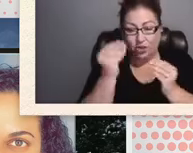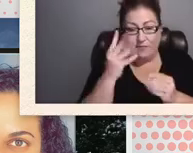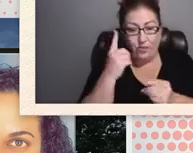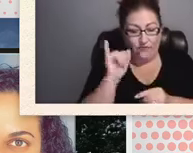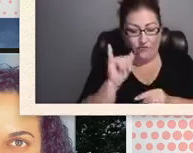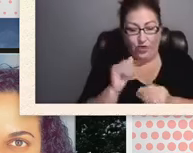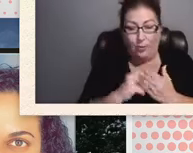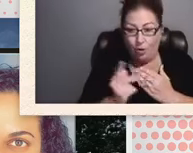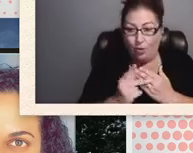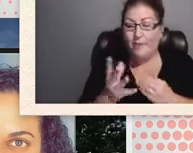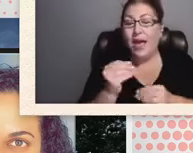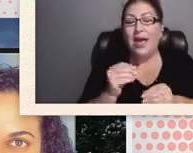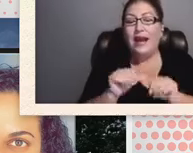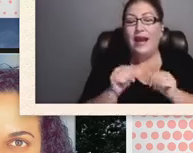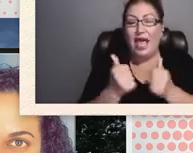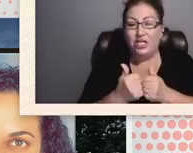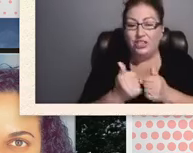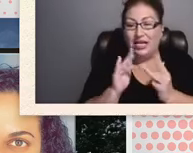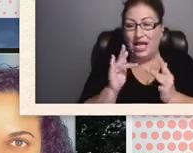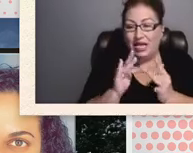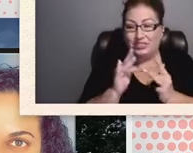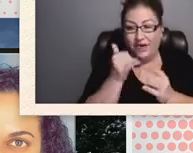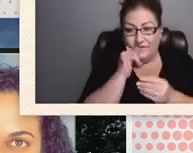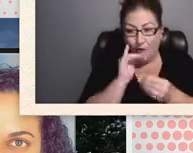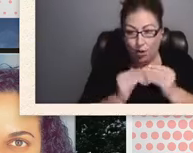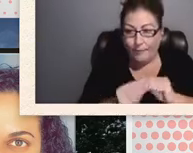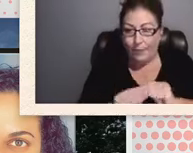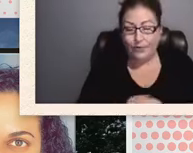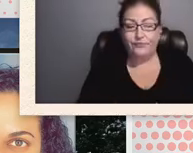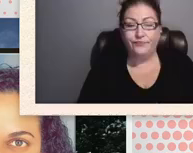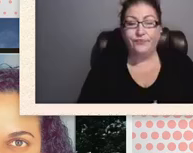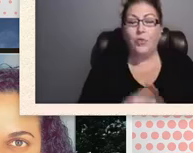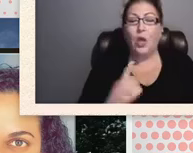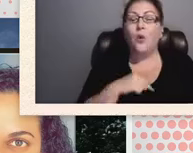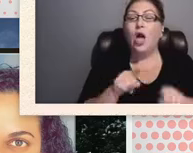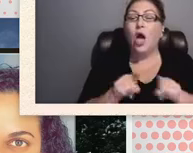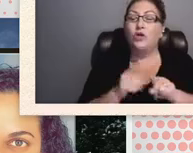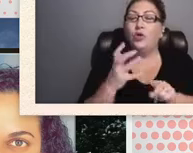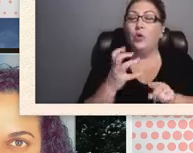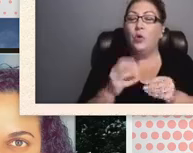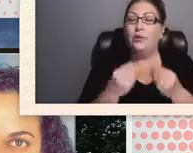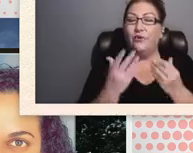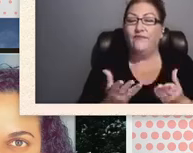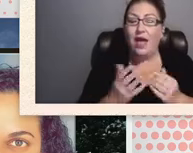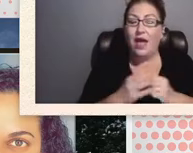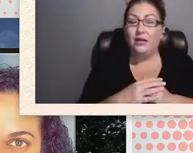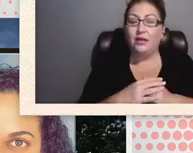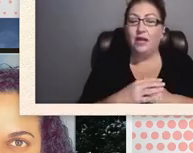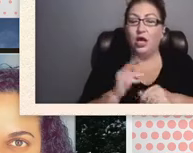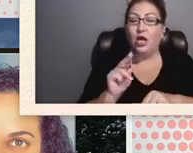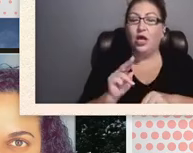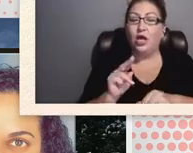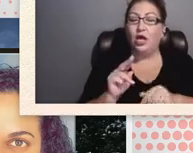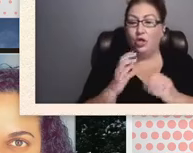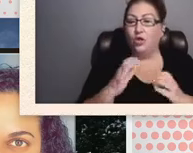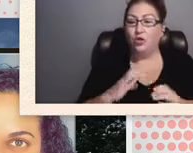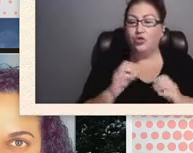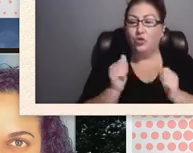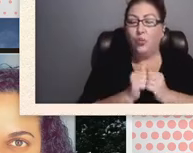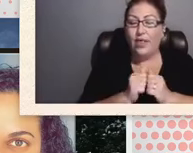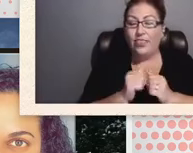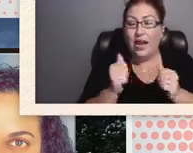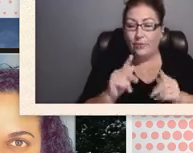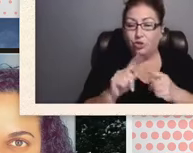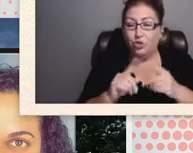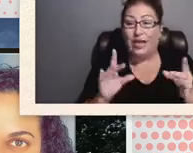and an agency contact telephone number. We also wanted to provide users with an opportunity to connect with a peer